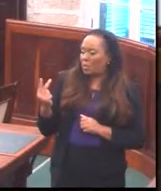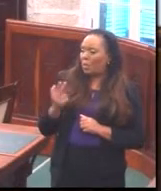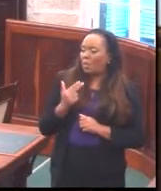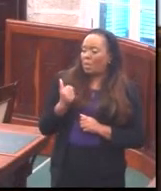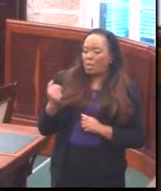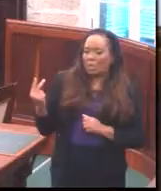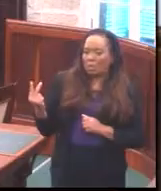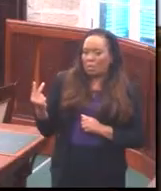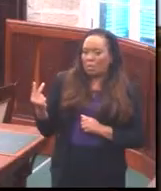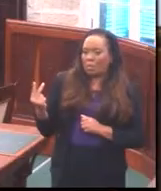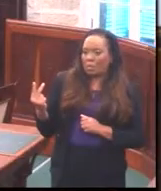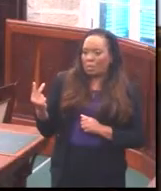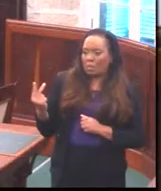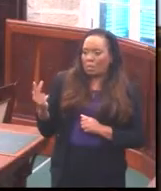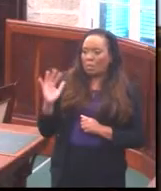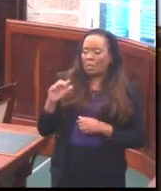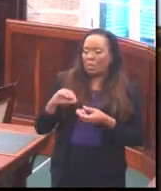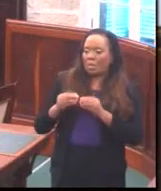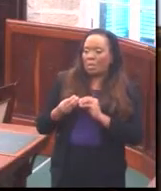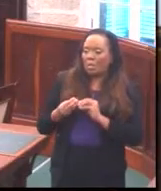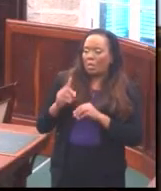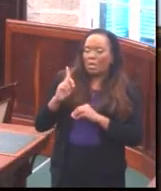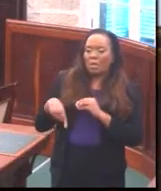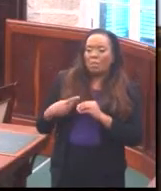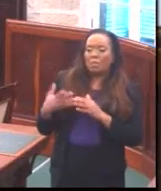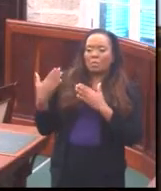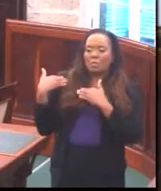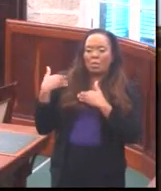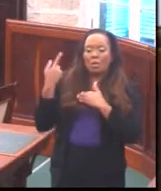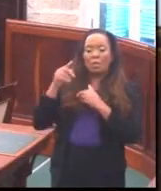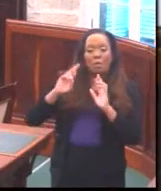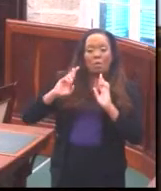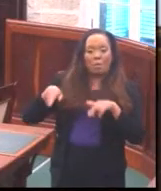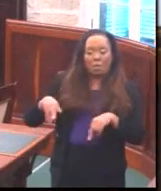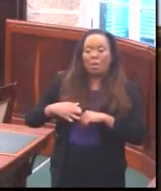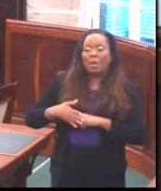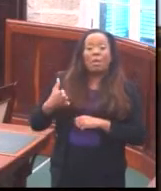reporting. And without reading the